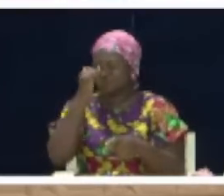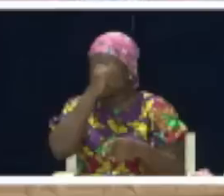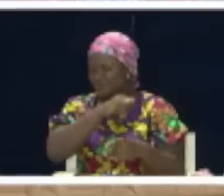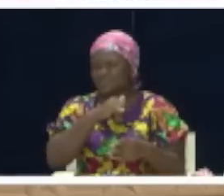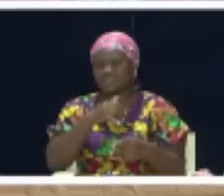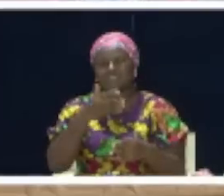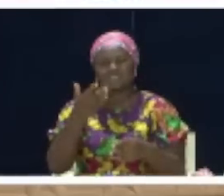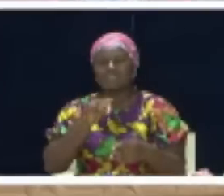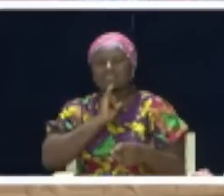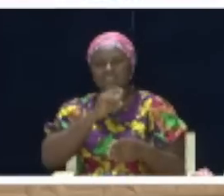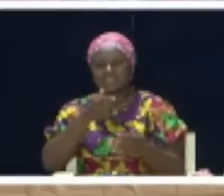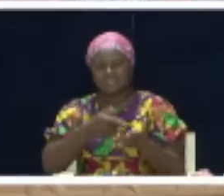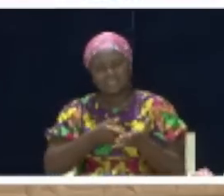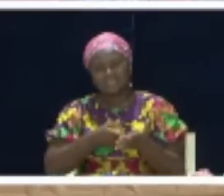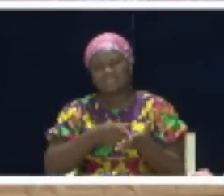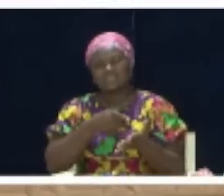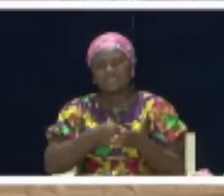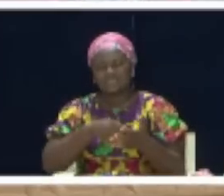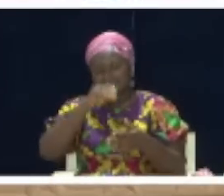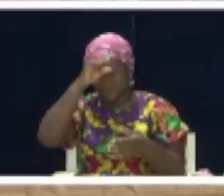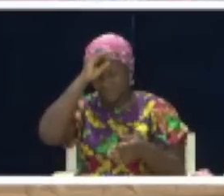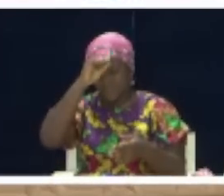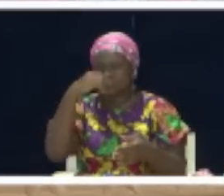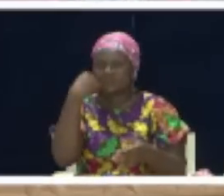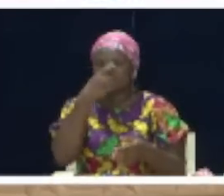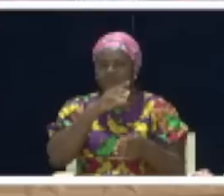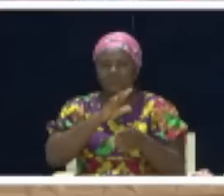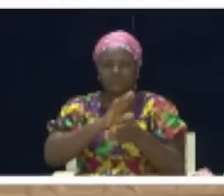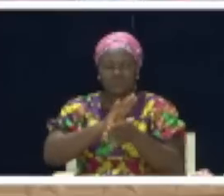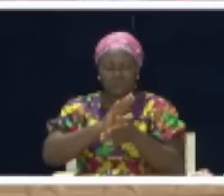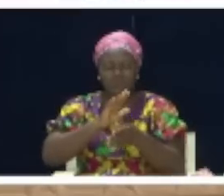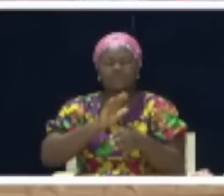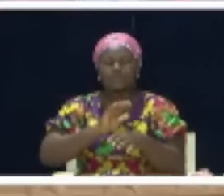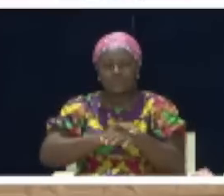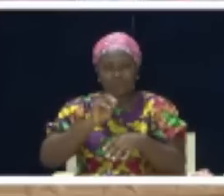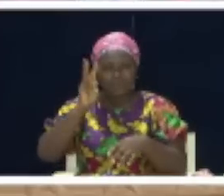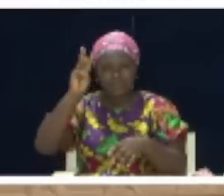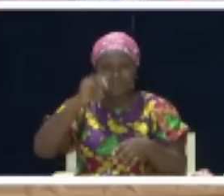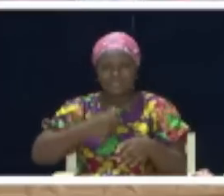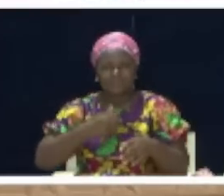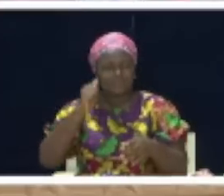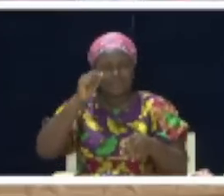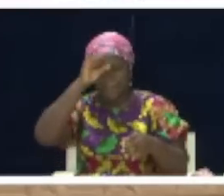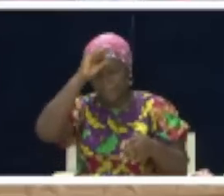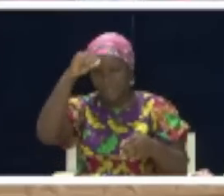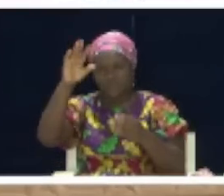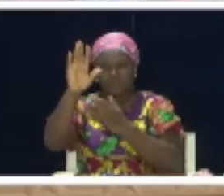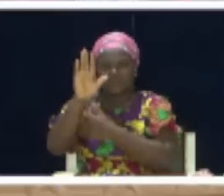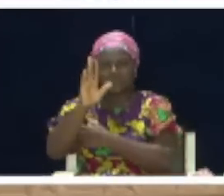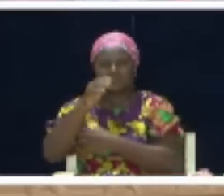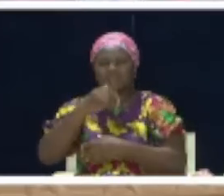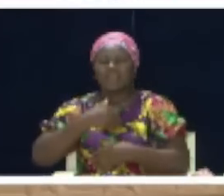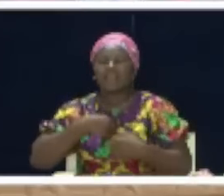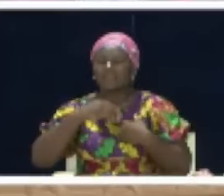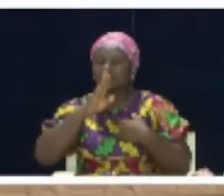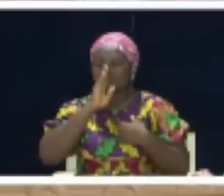This man who calls himself a man of God, I've been